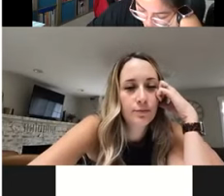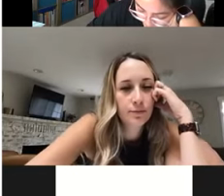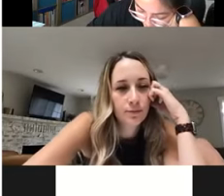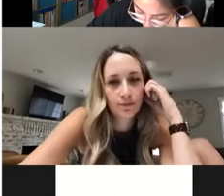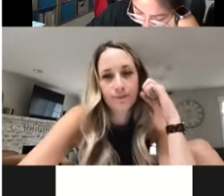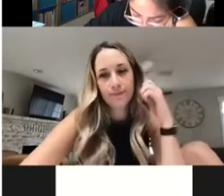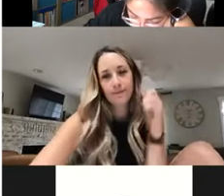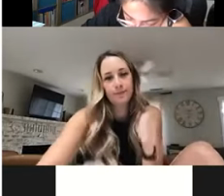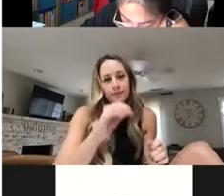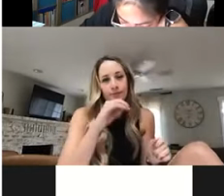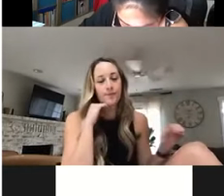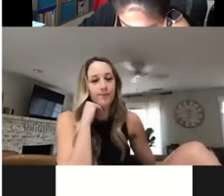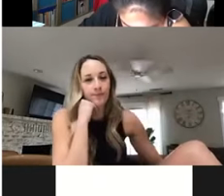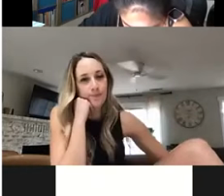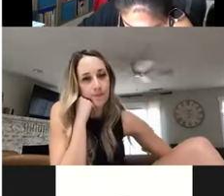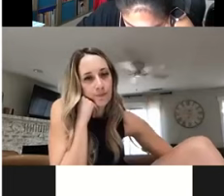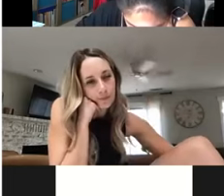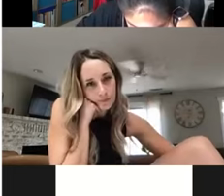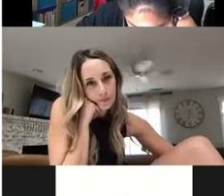GCU? Exactly, we would need it to be